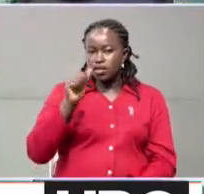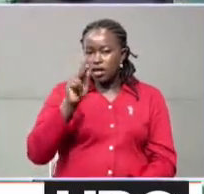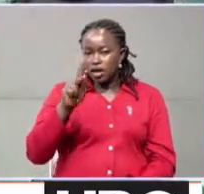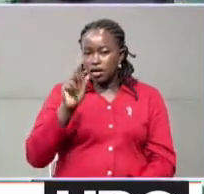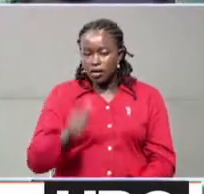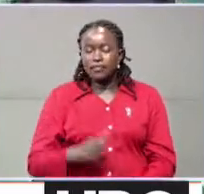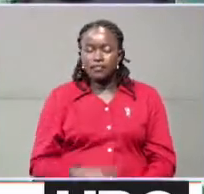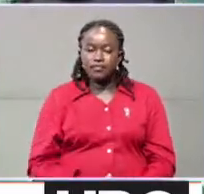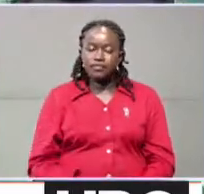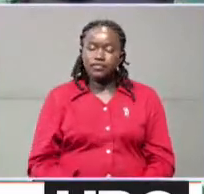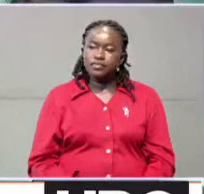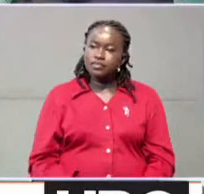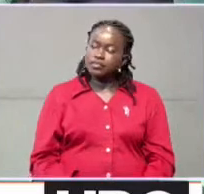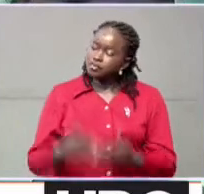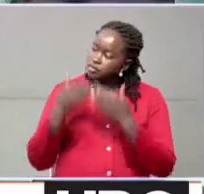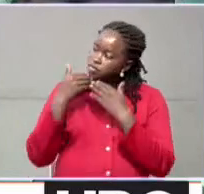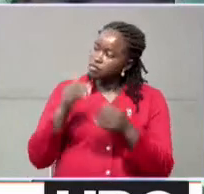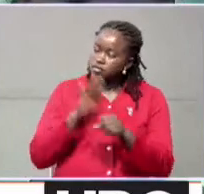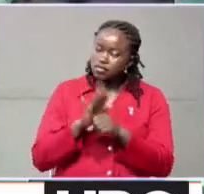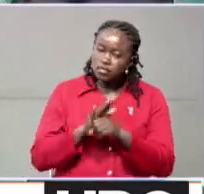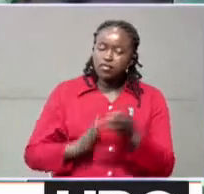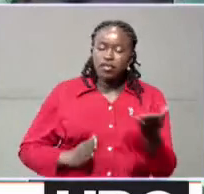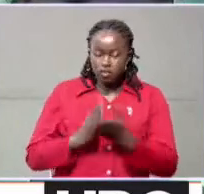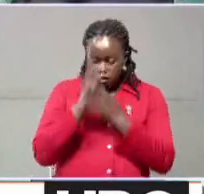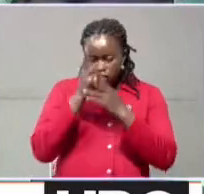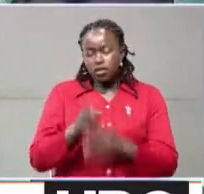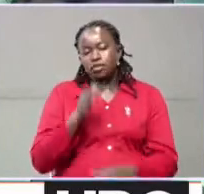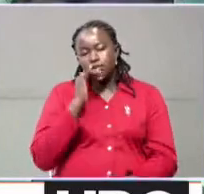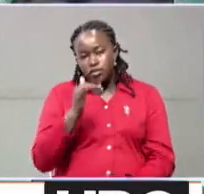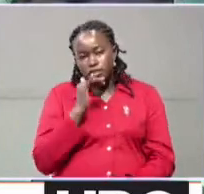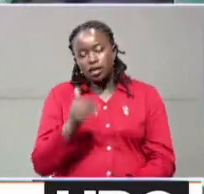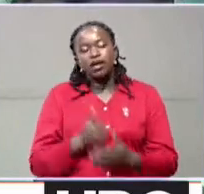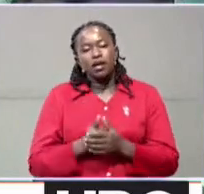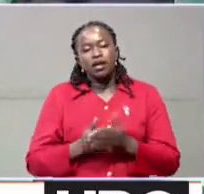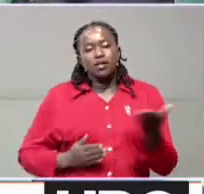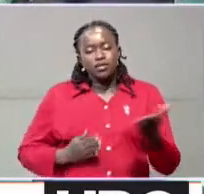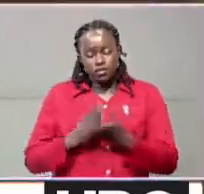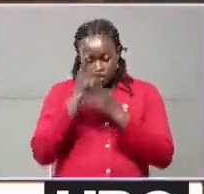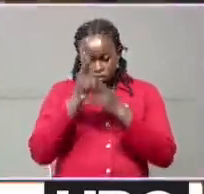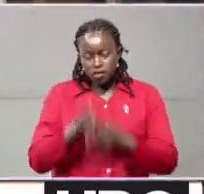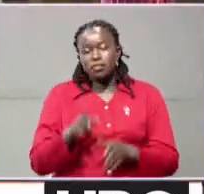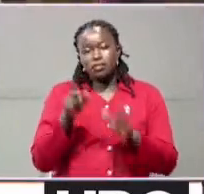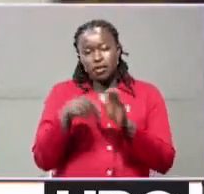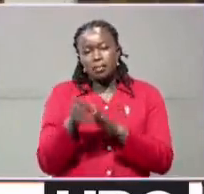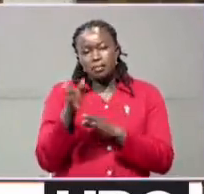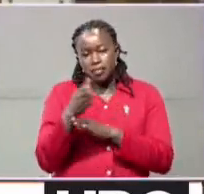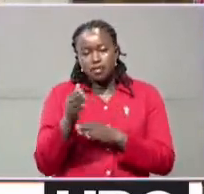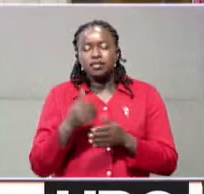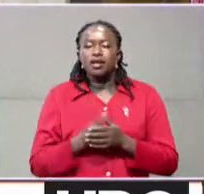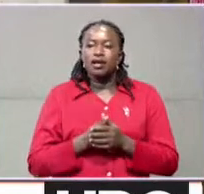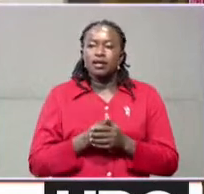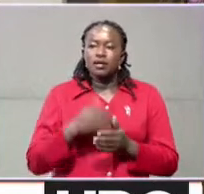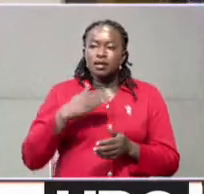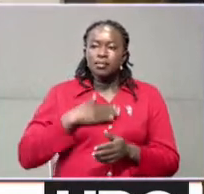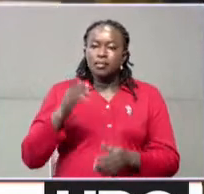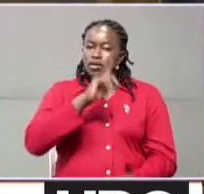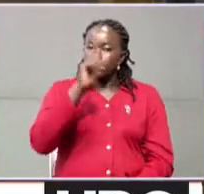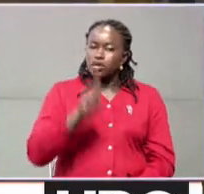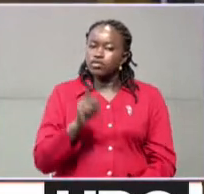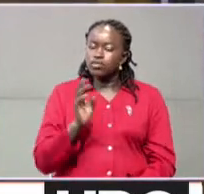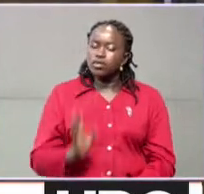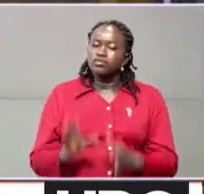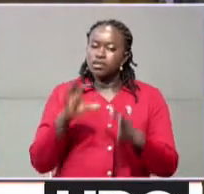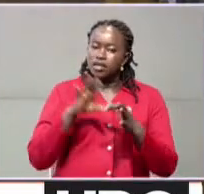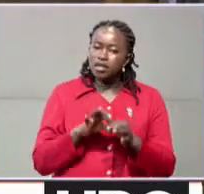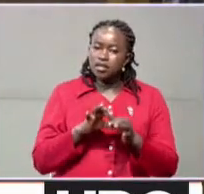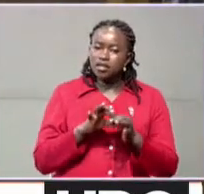thank you right honorable speaker right on our prime minister my question is related to the